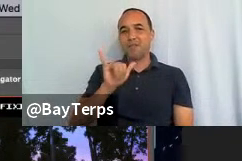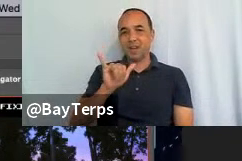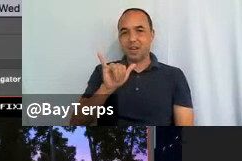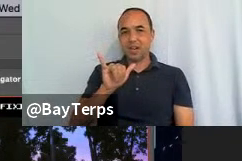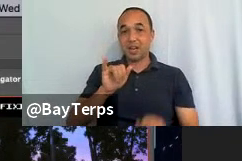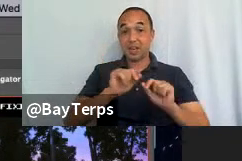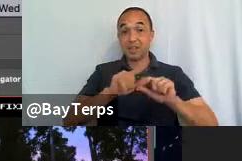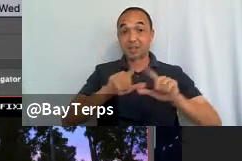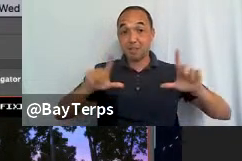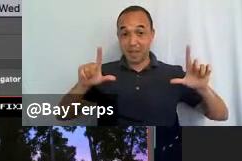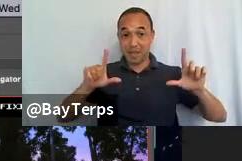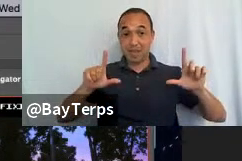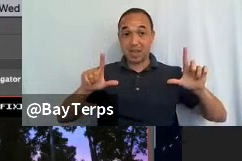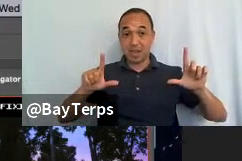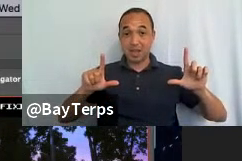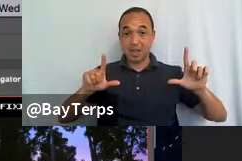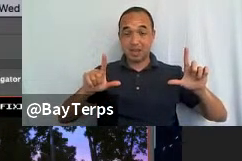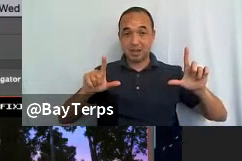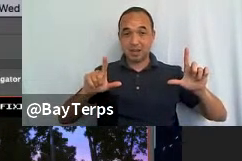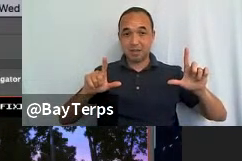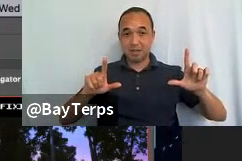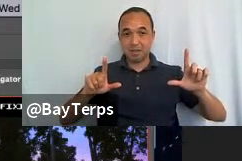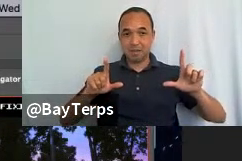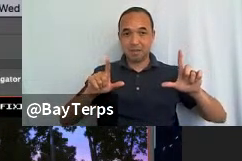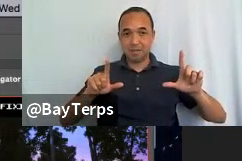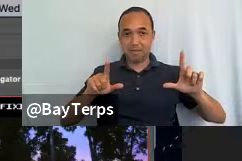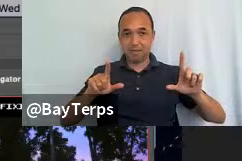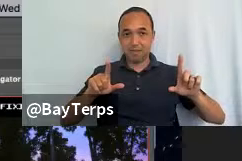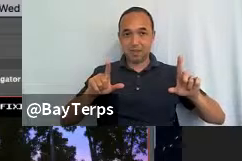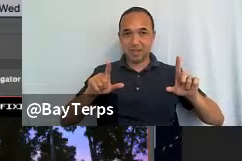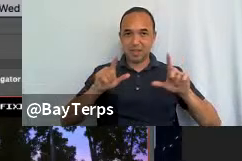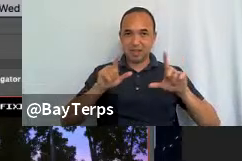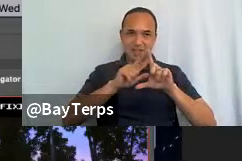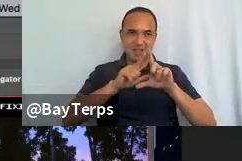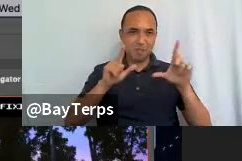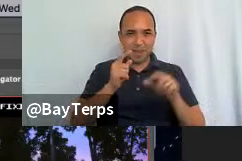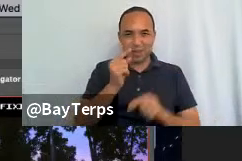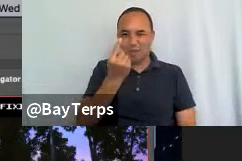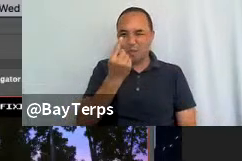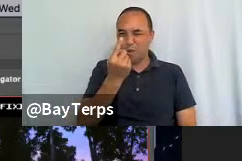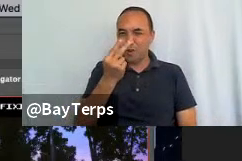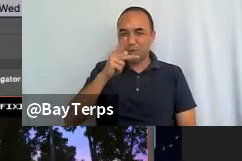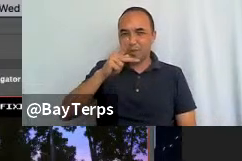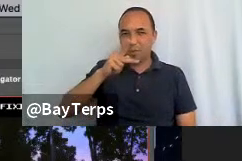expand, and expand by a couple of pixels to try to get more of that selection.